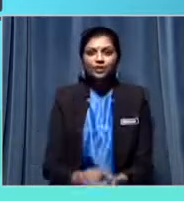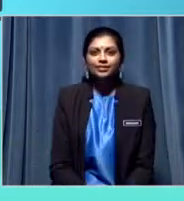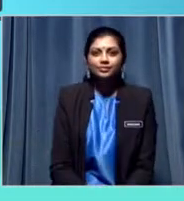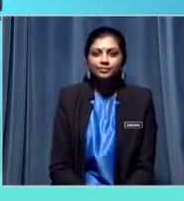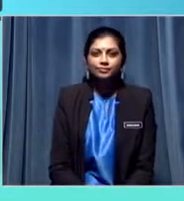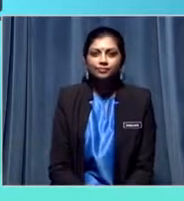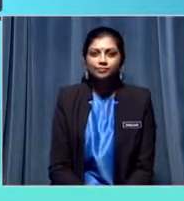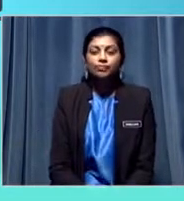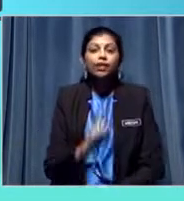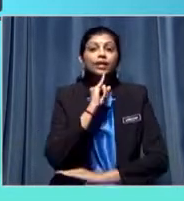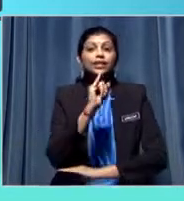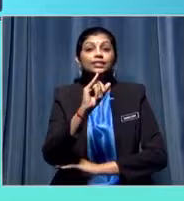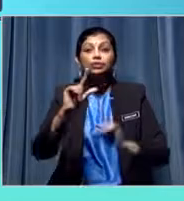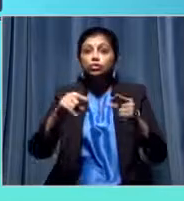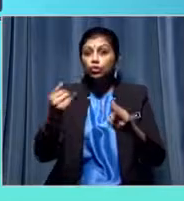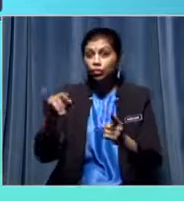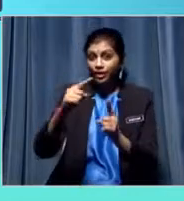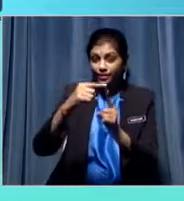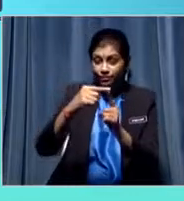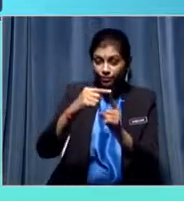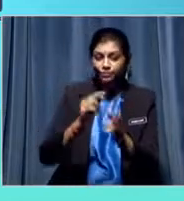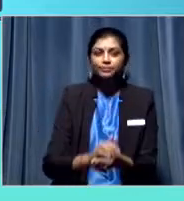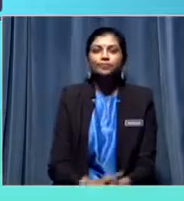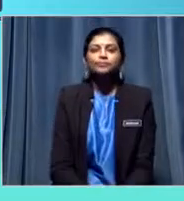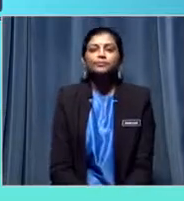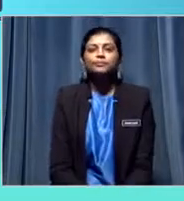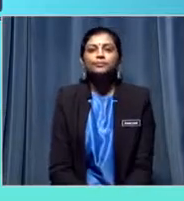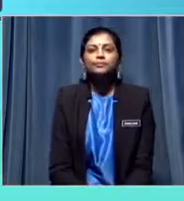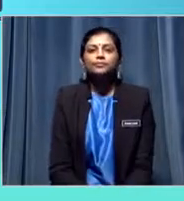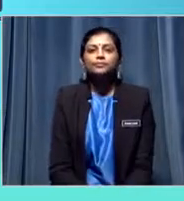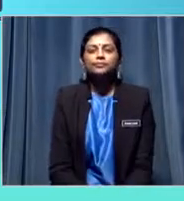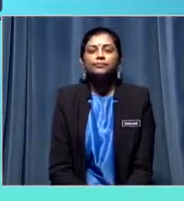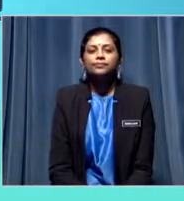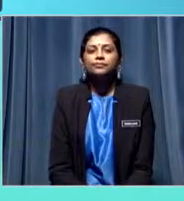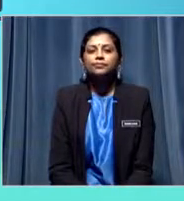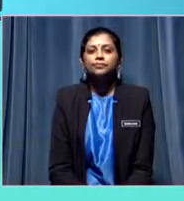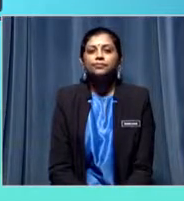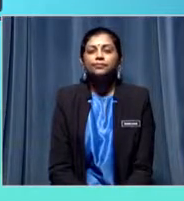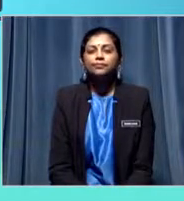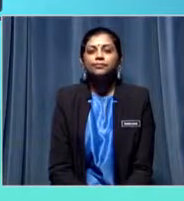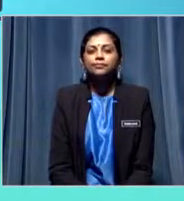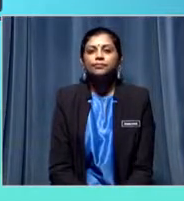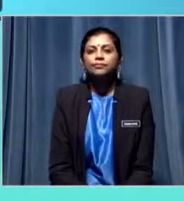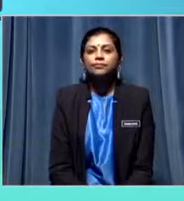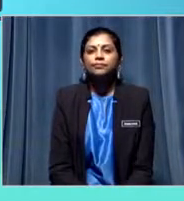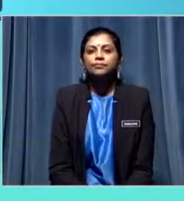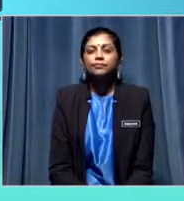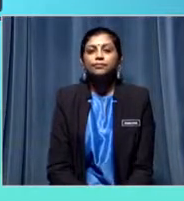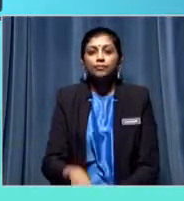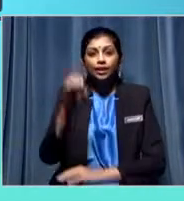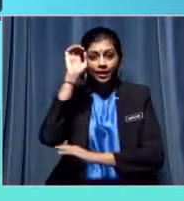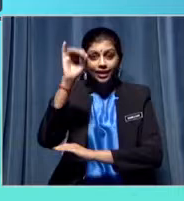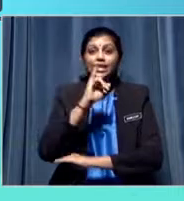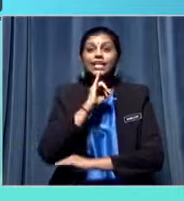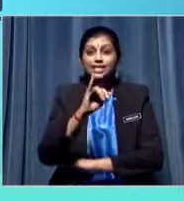Liverpool is going to win the game. They have a better team. Look at that runner. He's going to